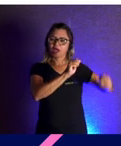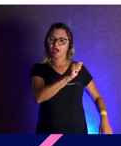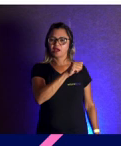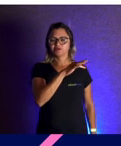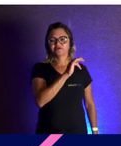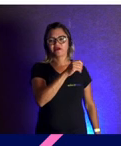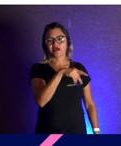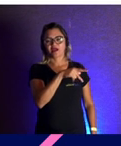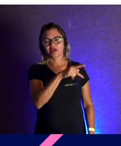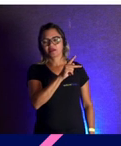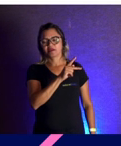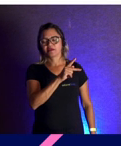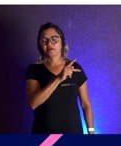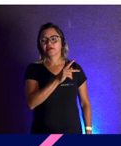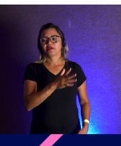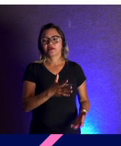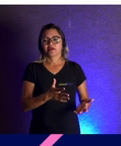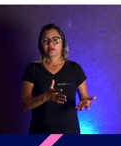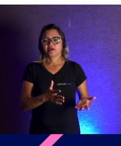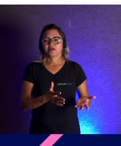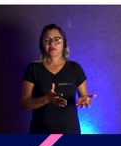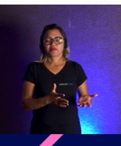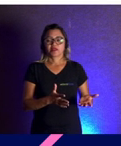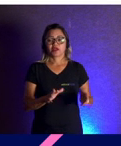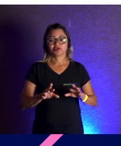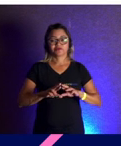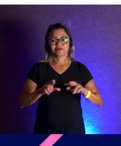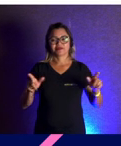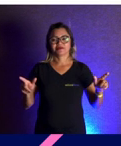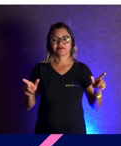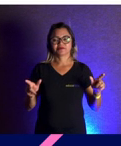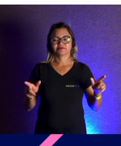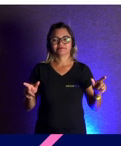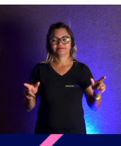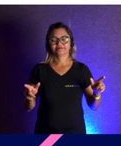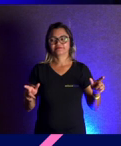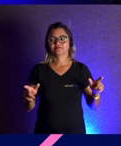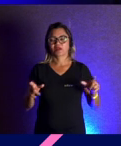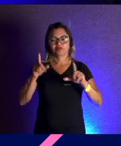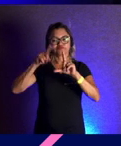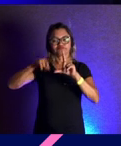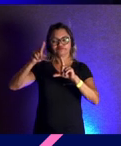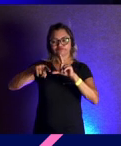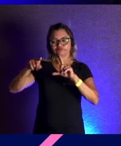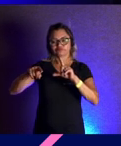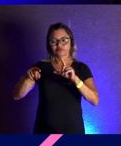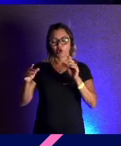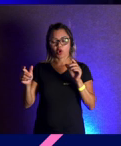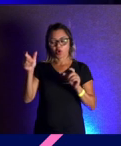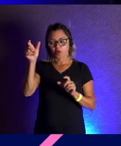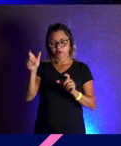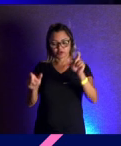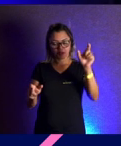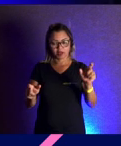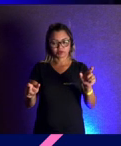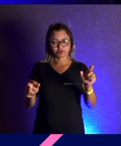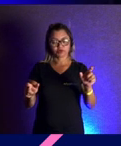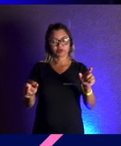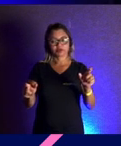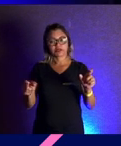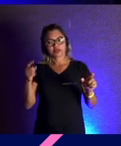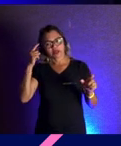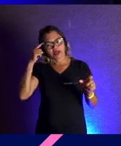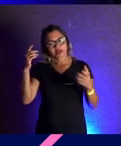see there's a big difference between this range and this range. And look at all the space in between them. It doesn't matter. The uncertainty is fine.